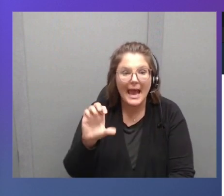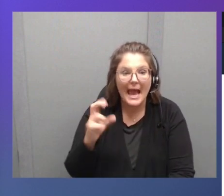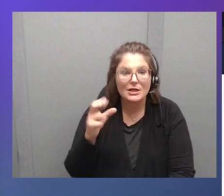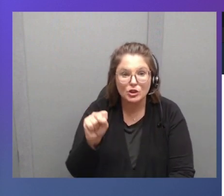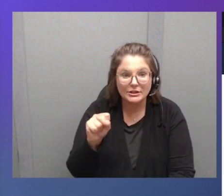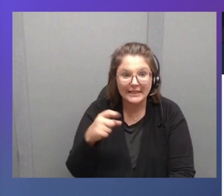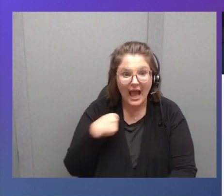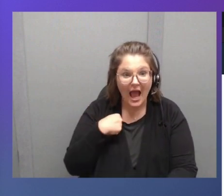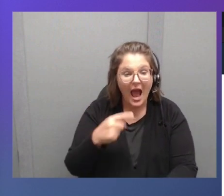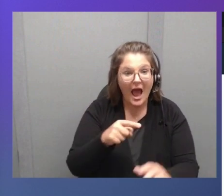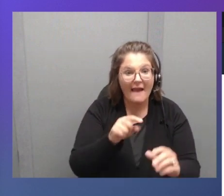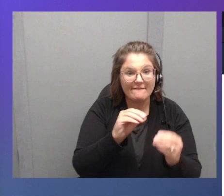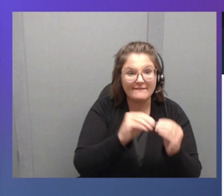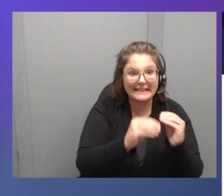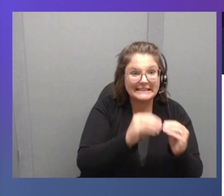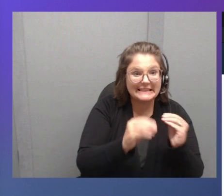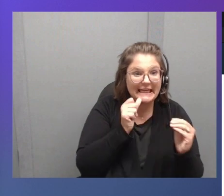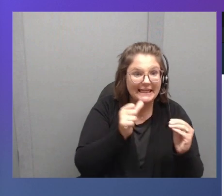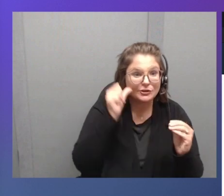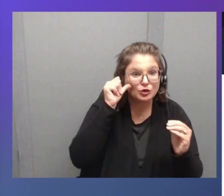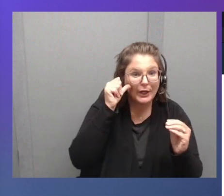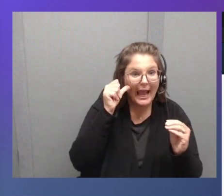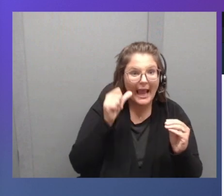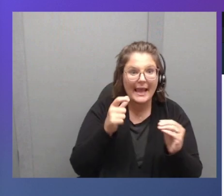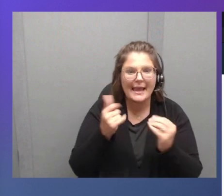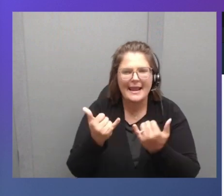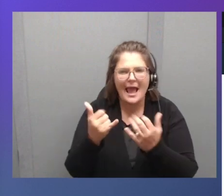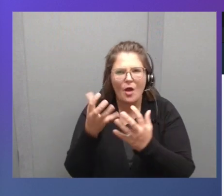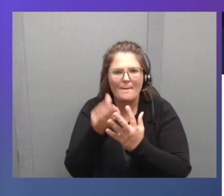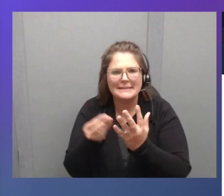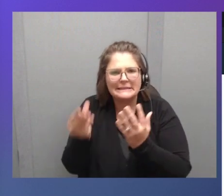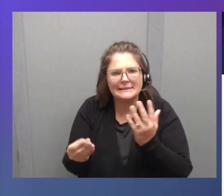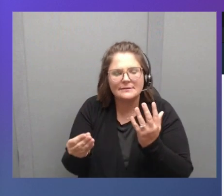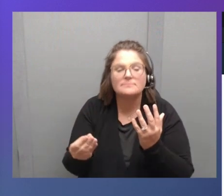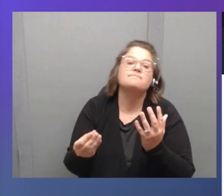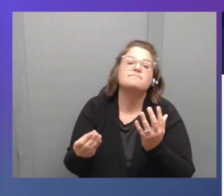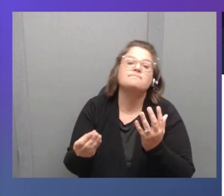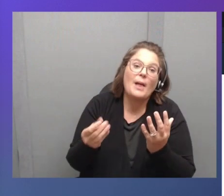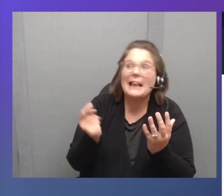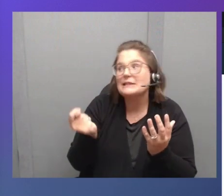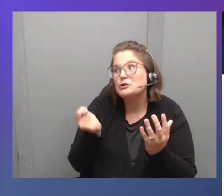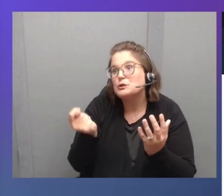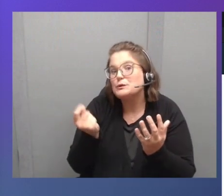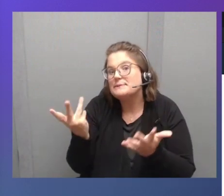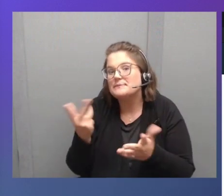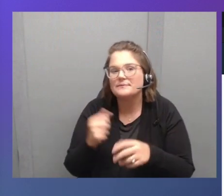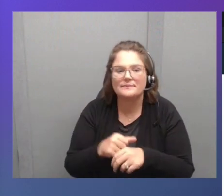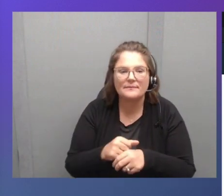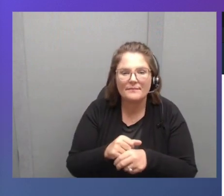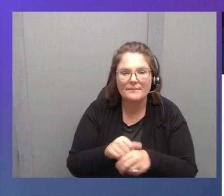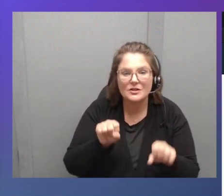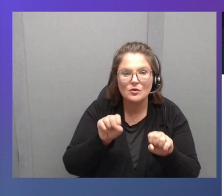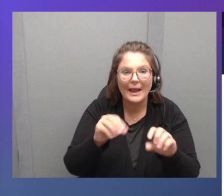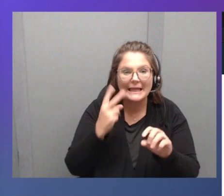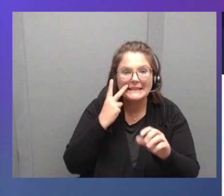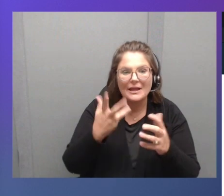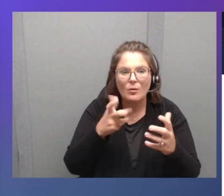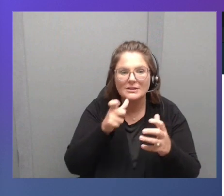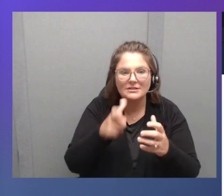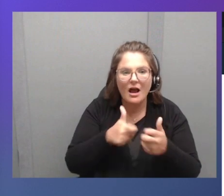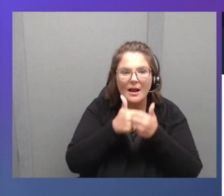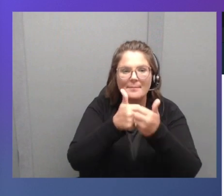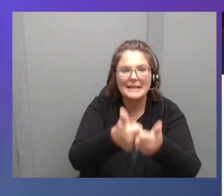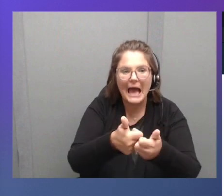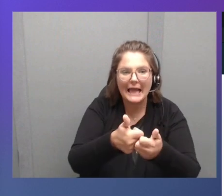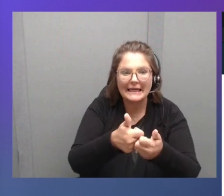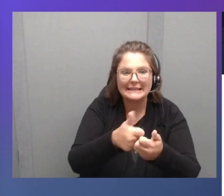things move fast. Well, it was Tuesday. That's normal. That's right. So out of view, I can see what is non-compliant in my environment. But if I want